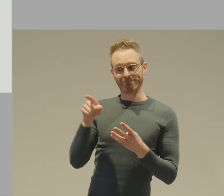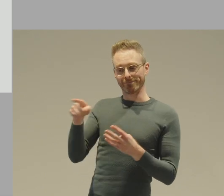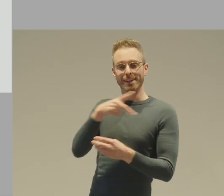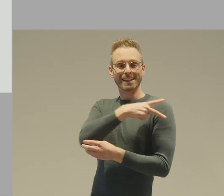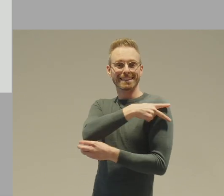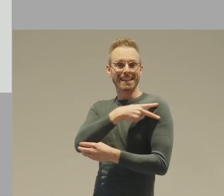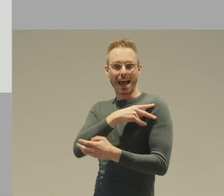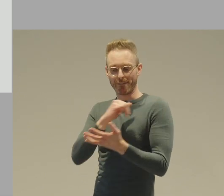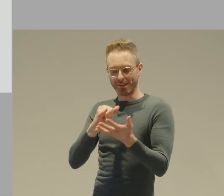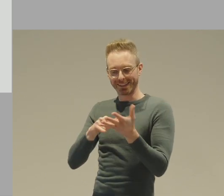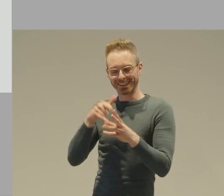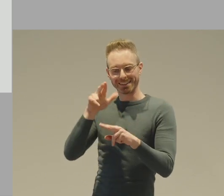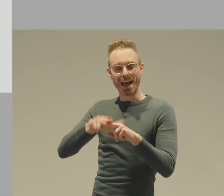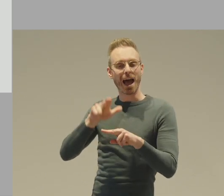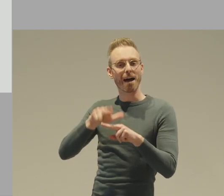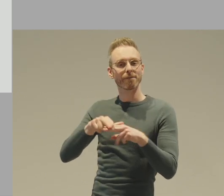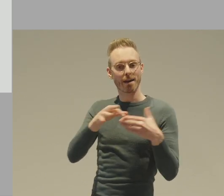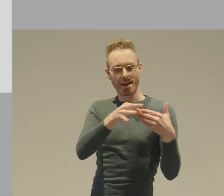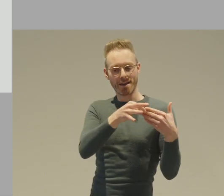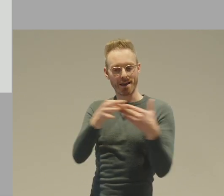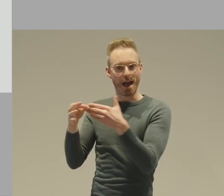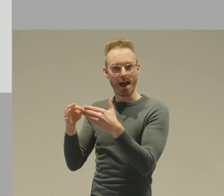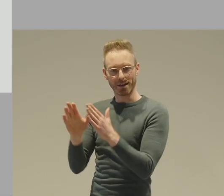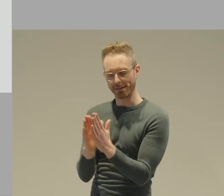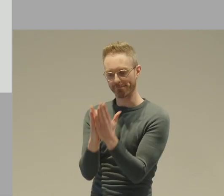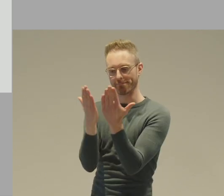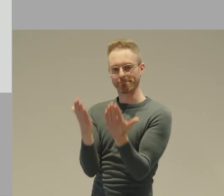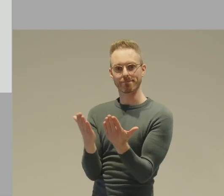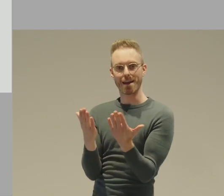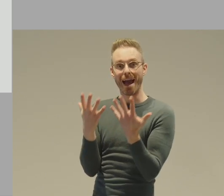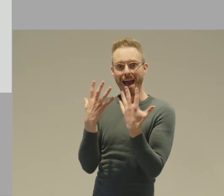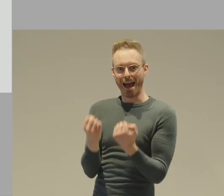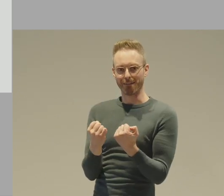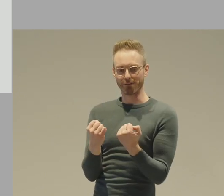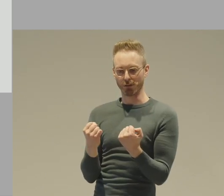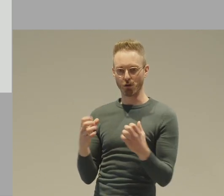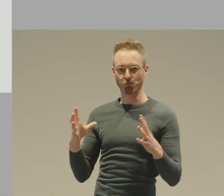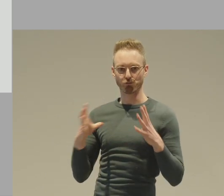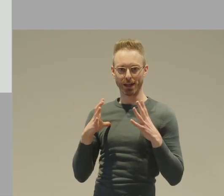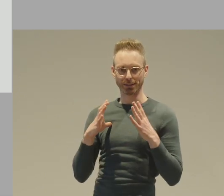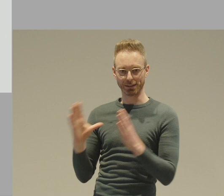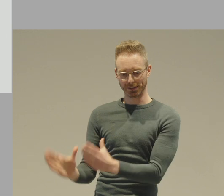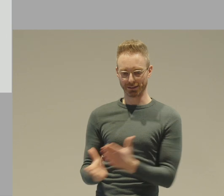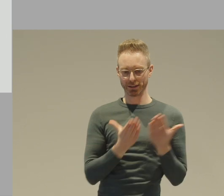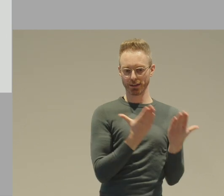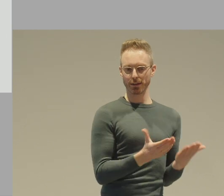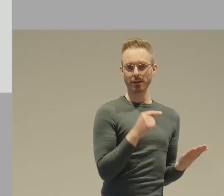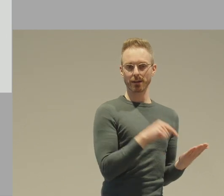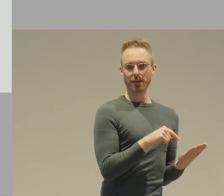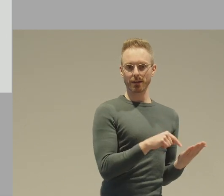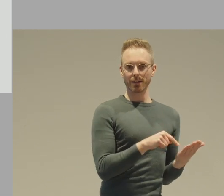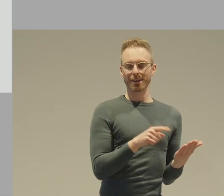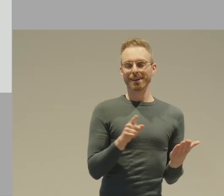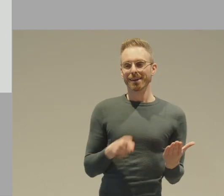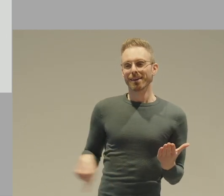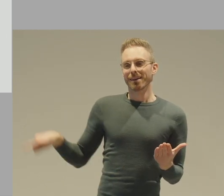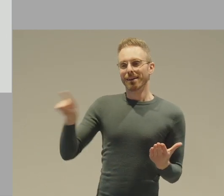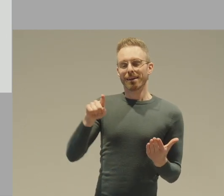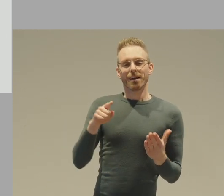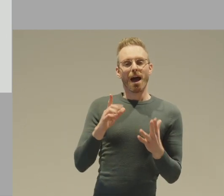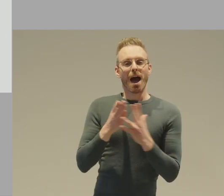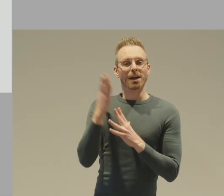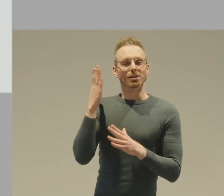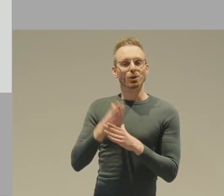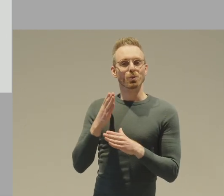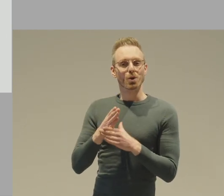staff guide, I feel like there's some manager in Access to Work that hates that the staff guide is online, but it is.